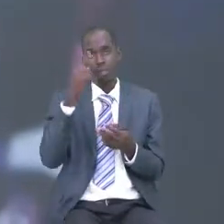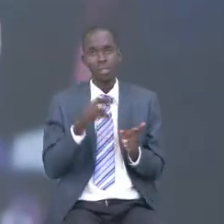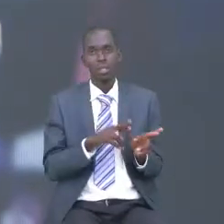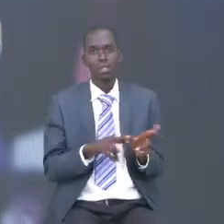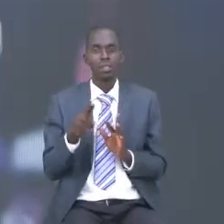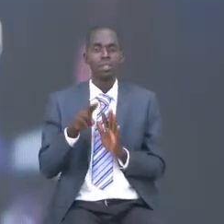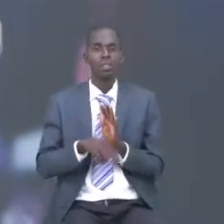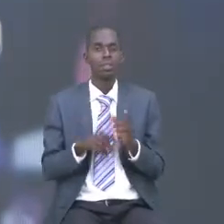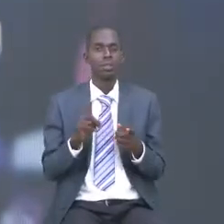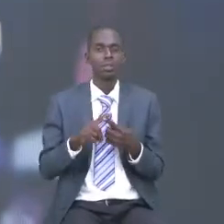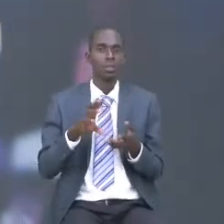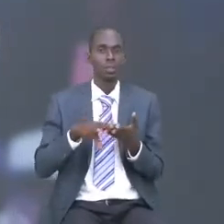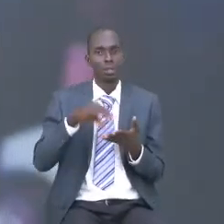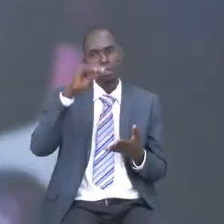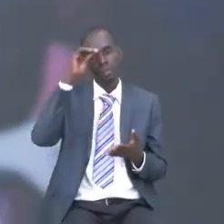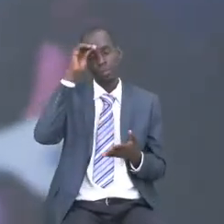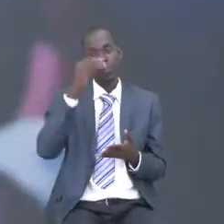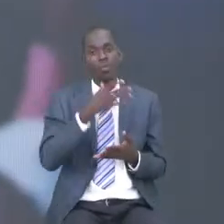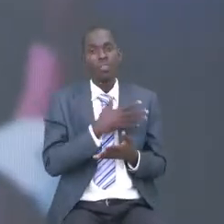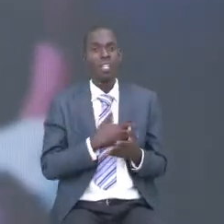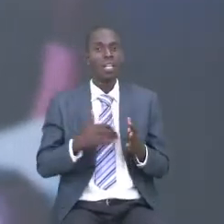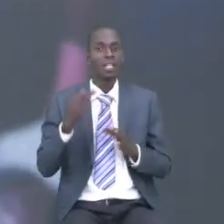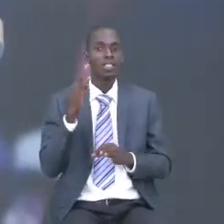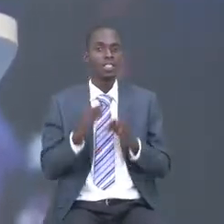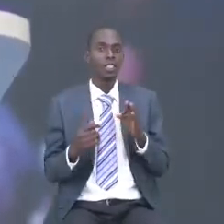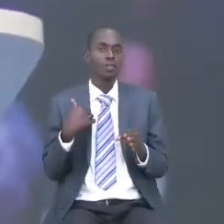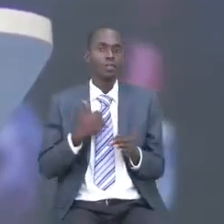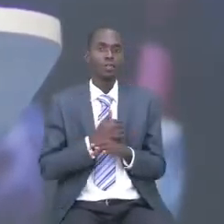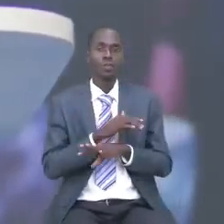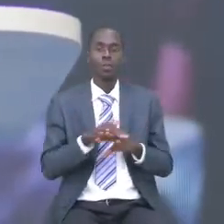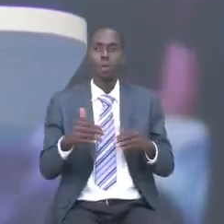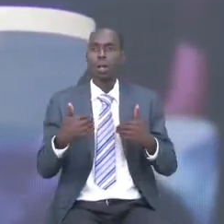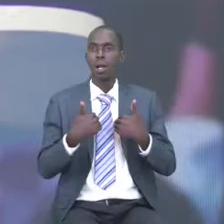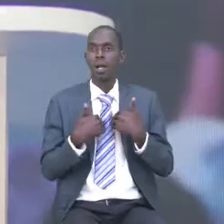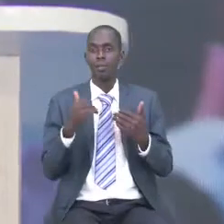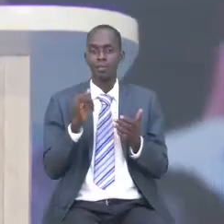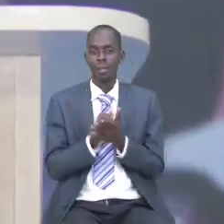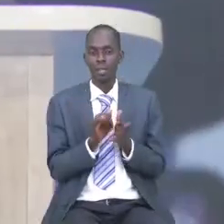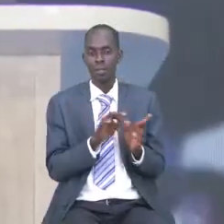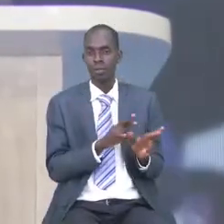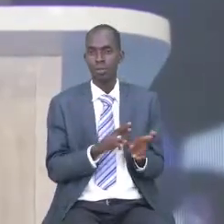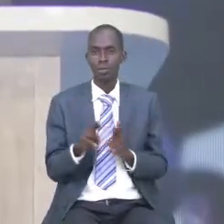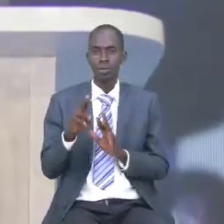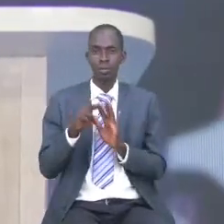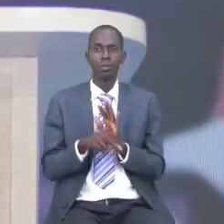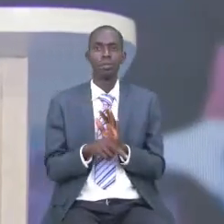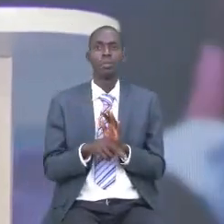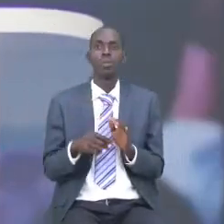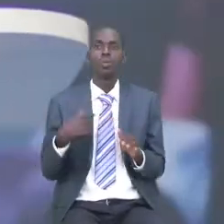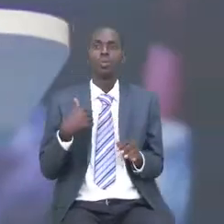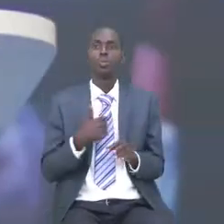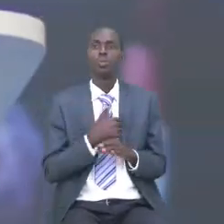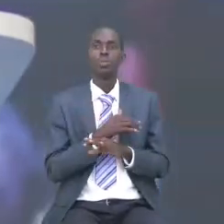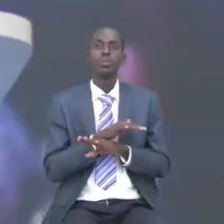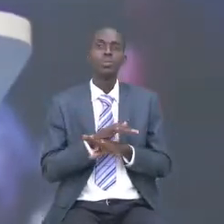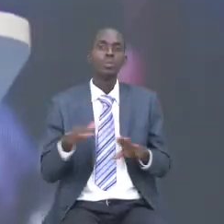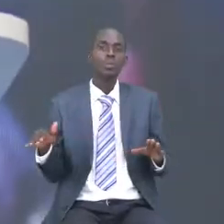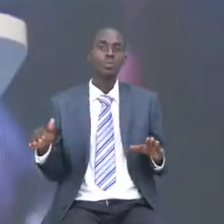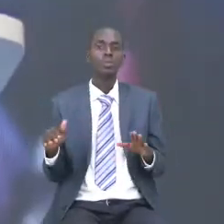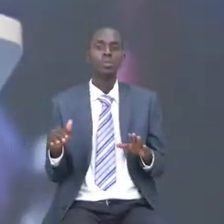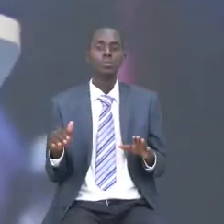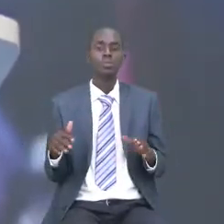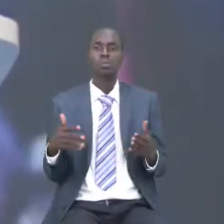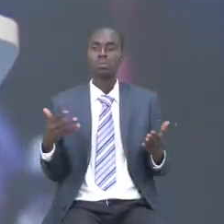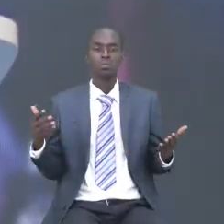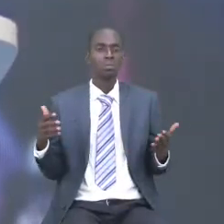to learn. And if we don't have that readiness, we don't amount